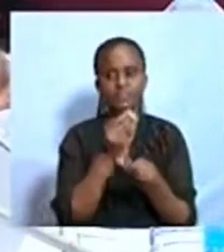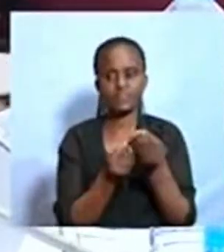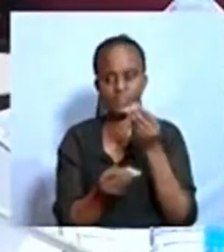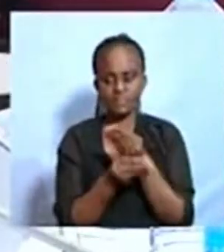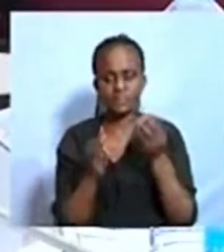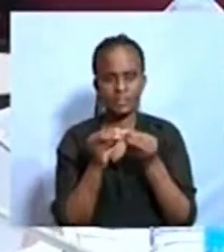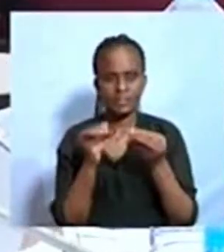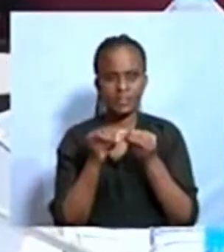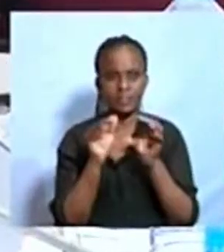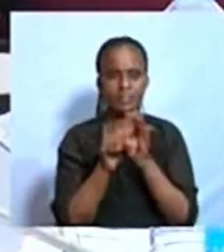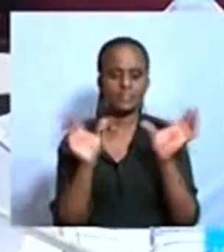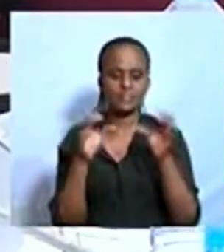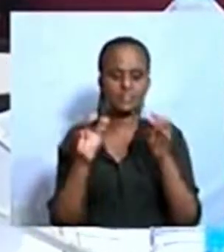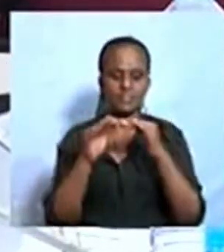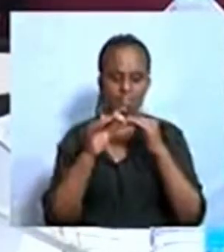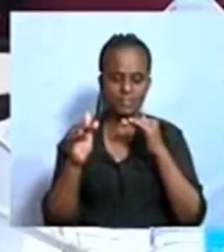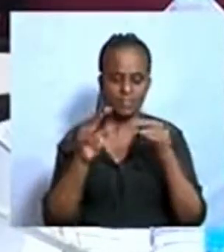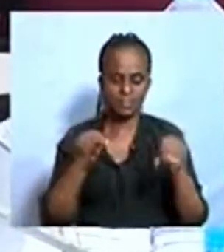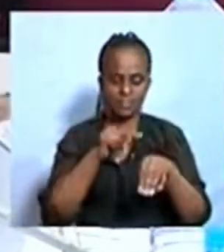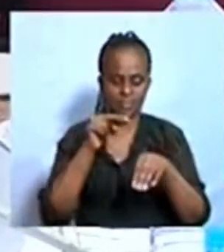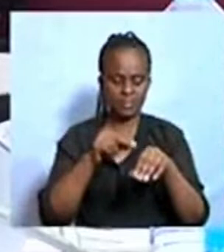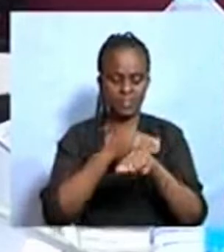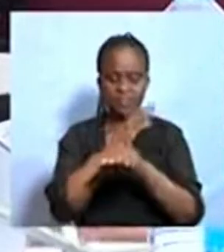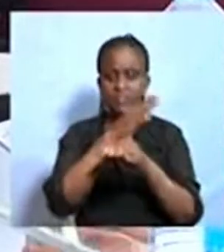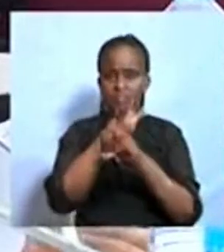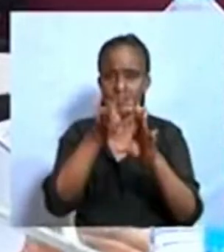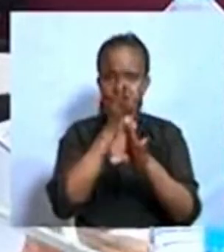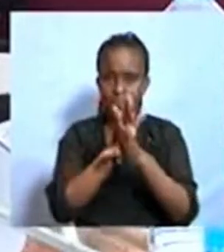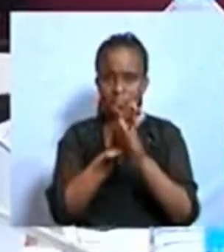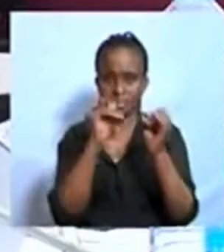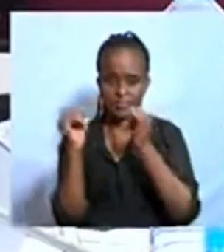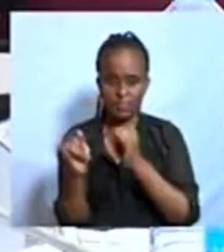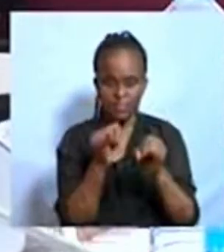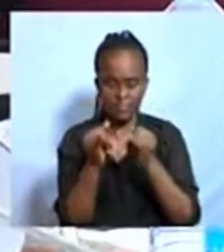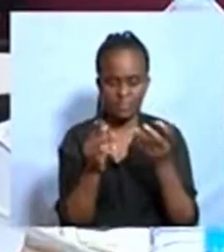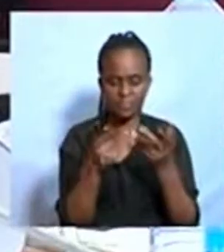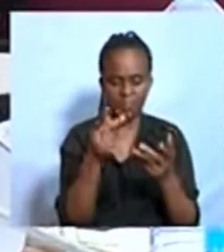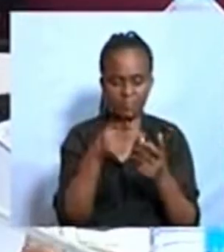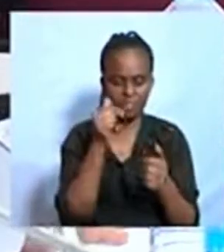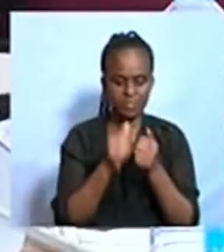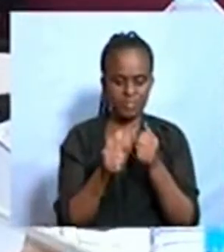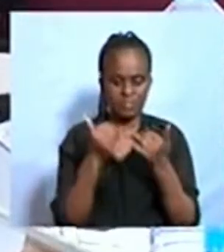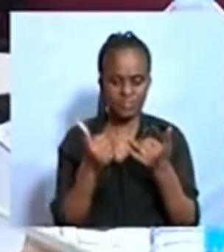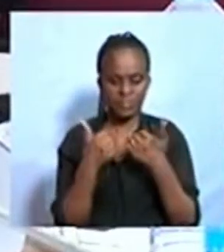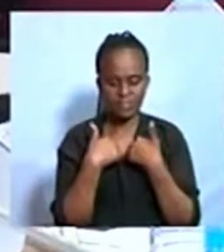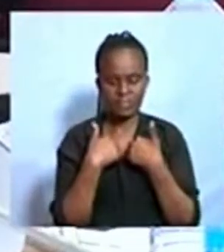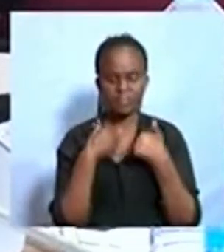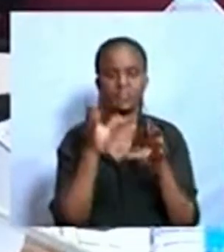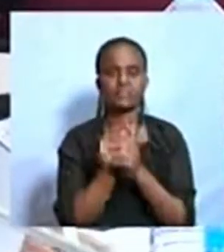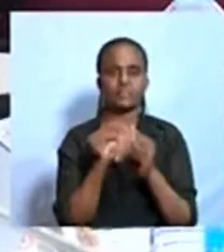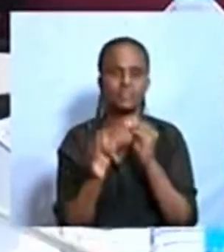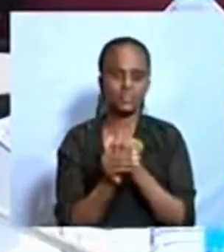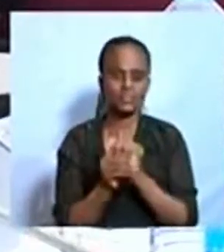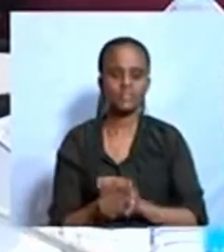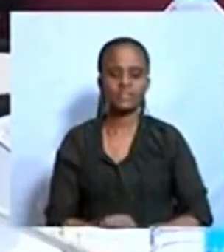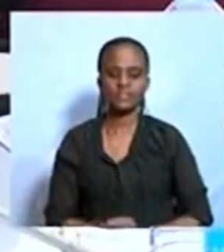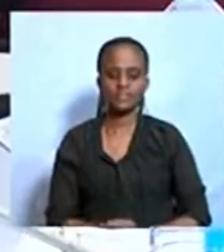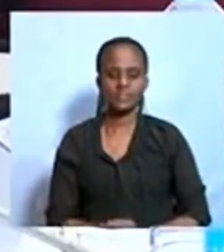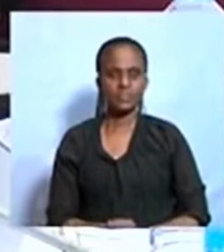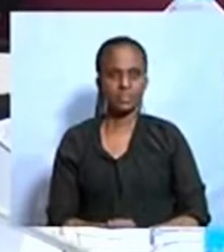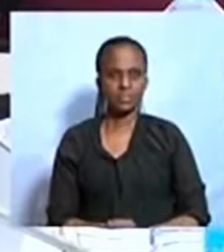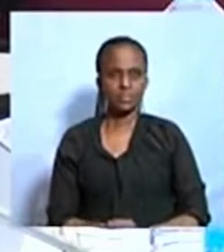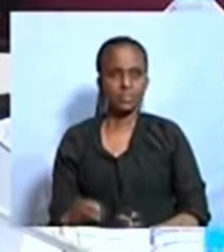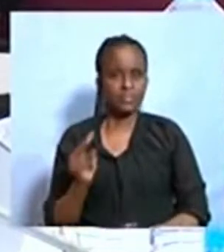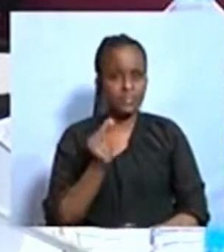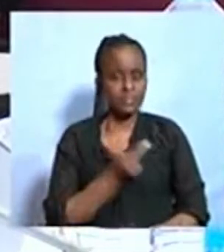at community level towards the implementation of some of the priorities that currently have been missed. And we